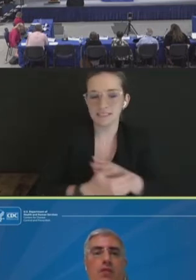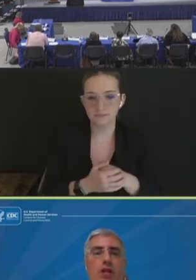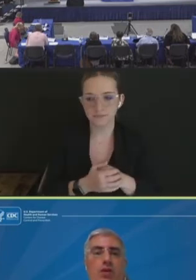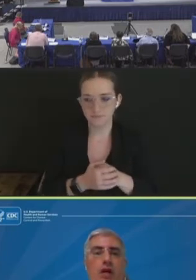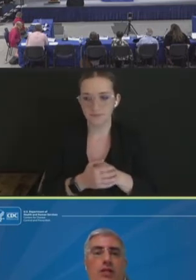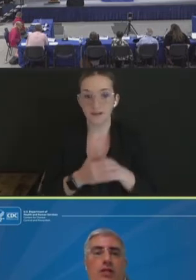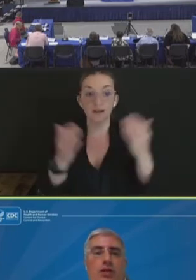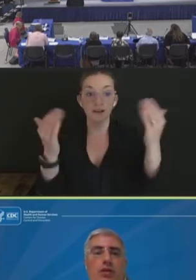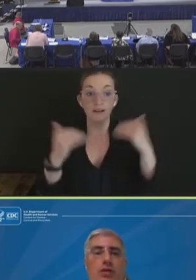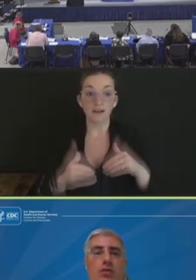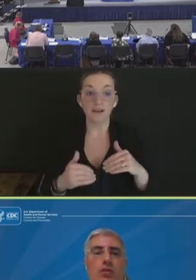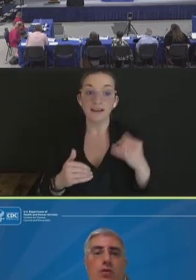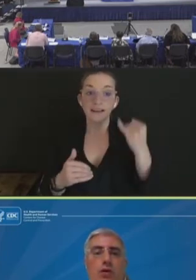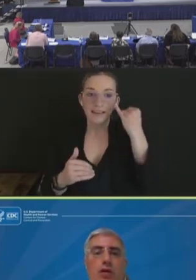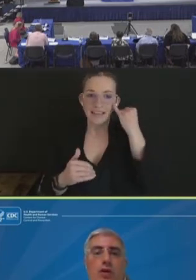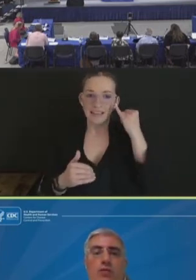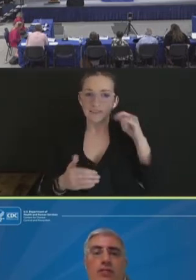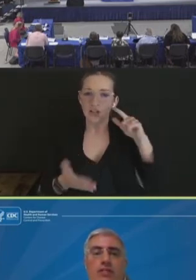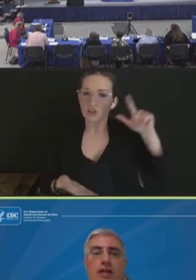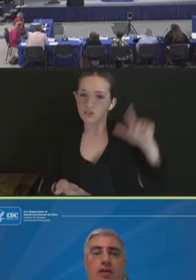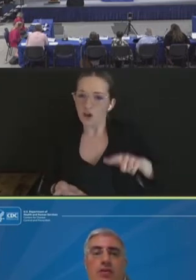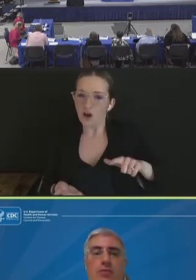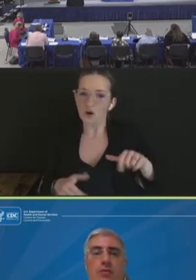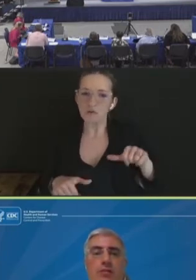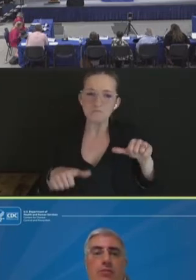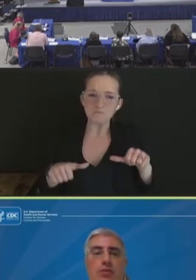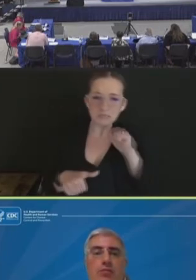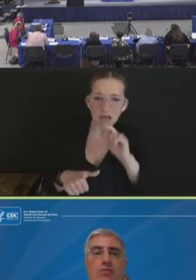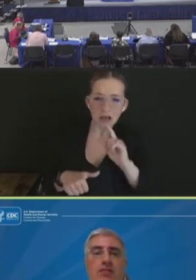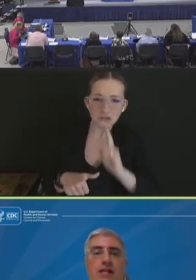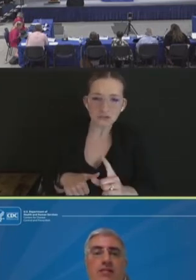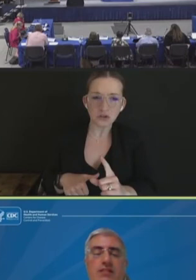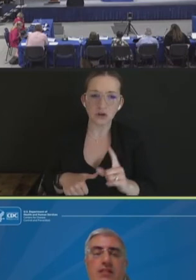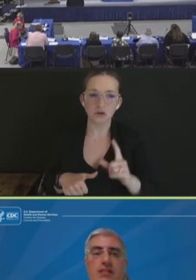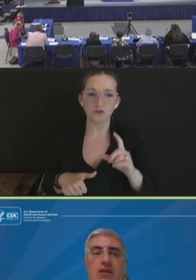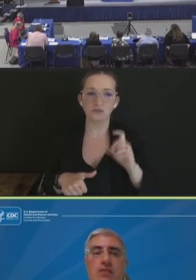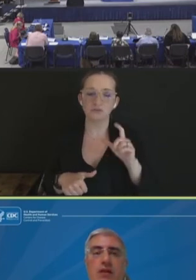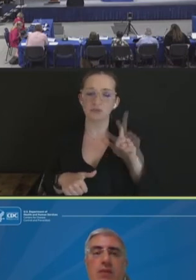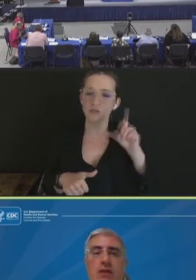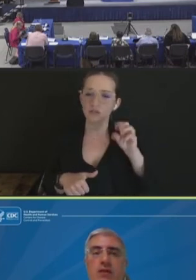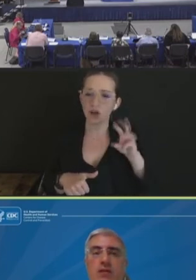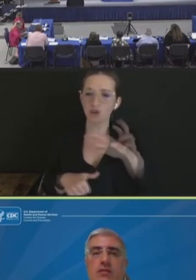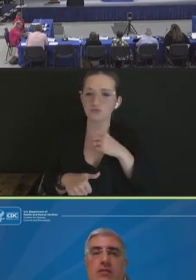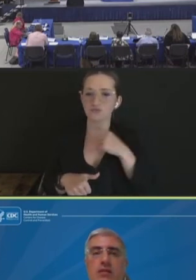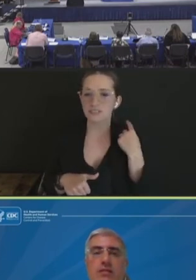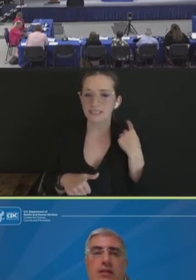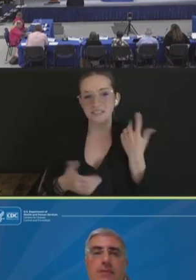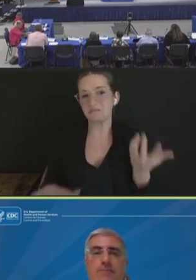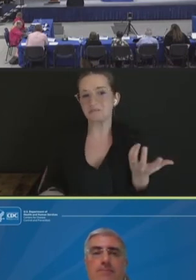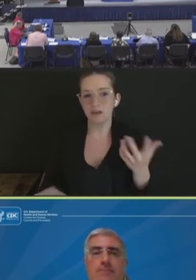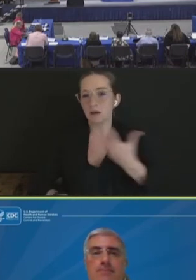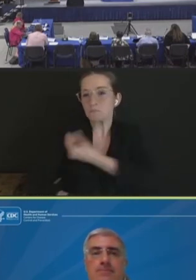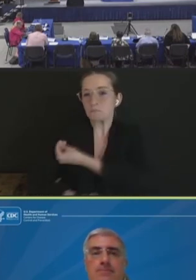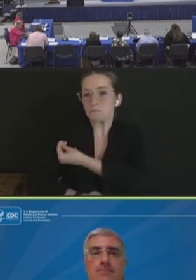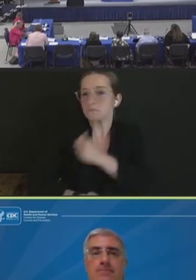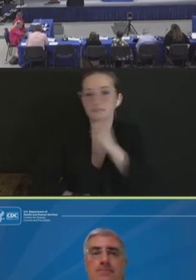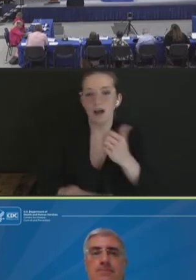For low, uncertain, or no-risk scenarios, post-exposure prophylaxis is not recommended. Next slide.